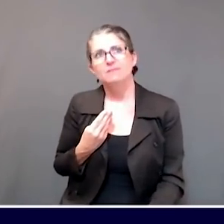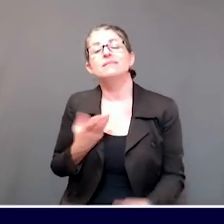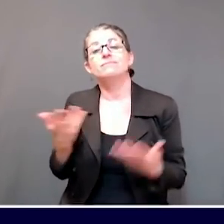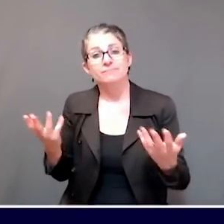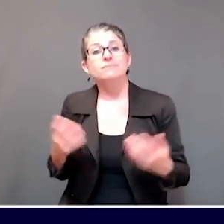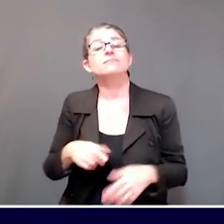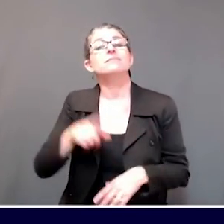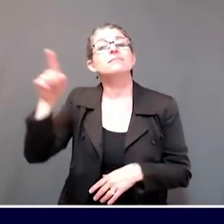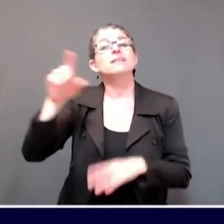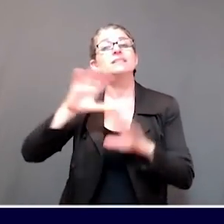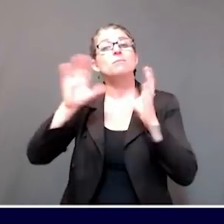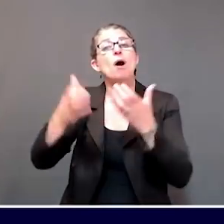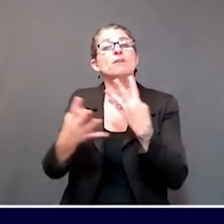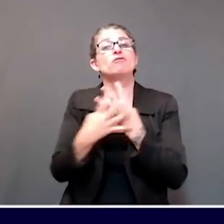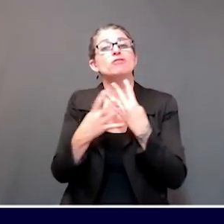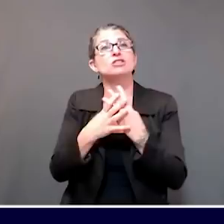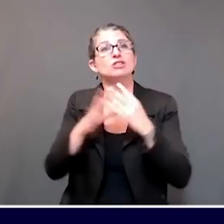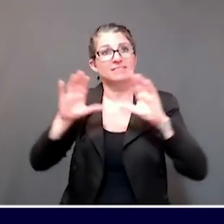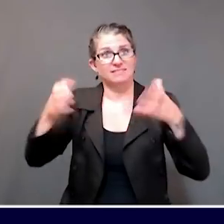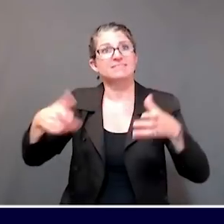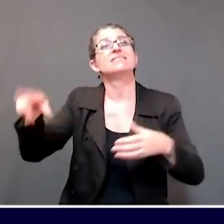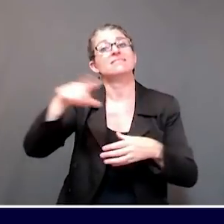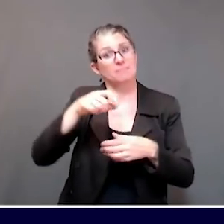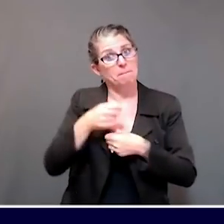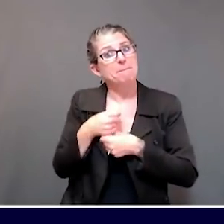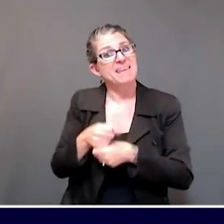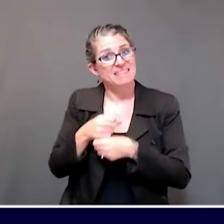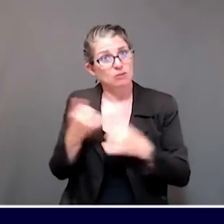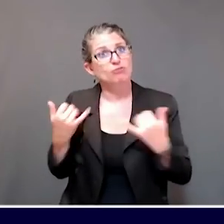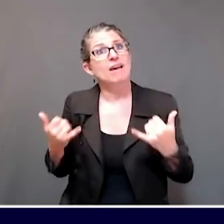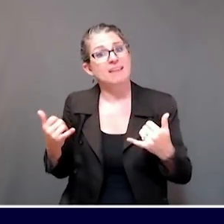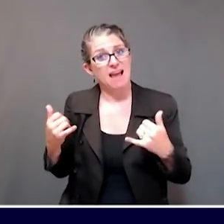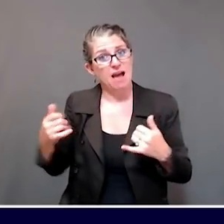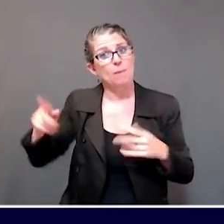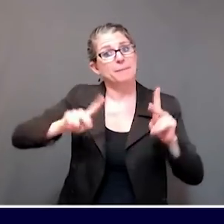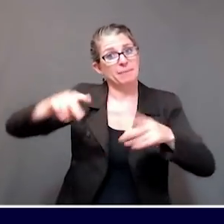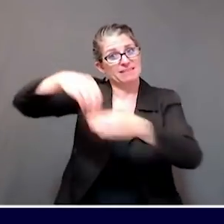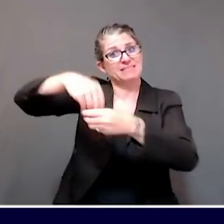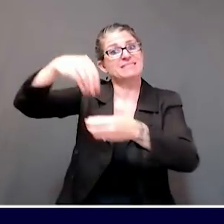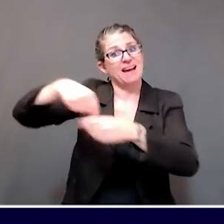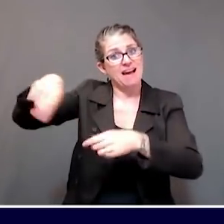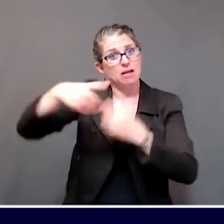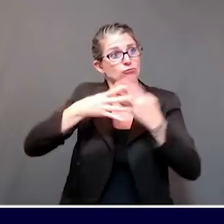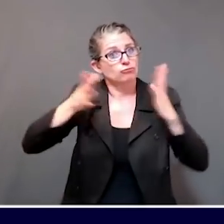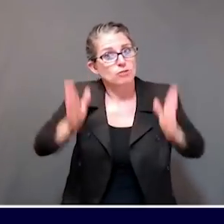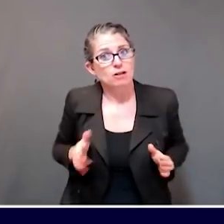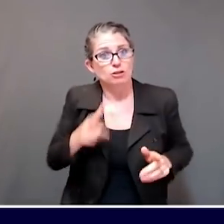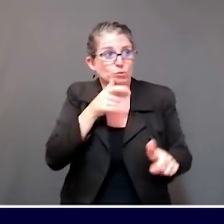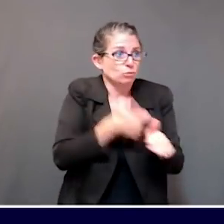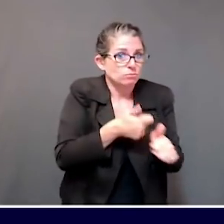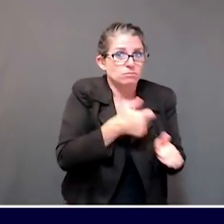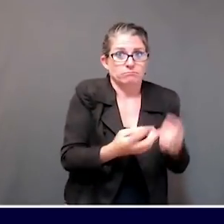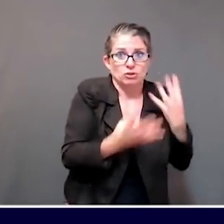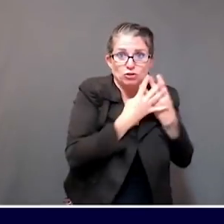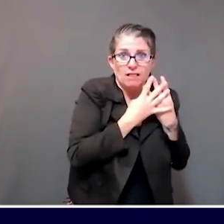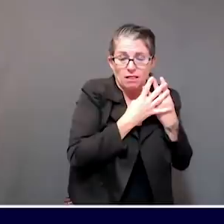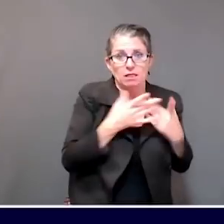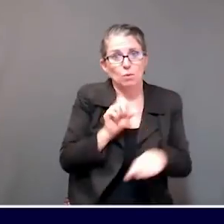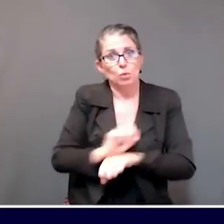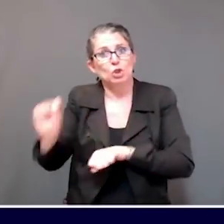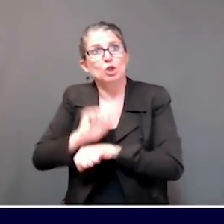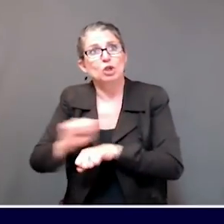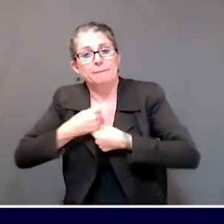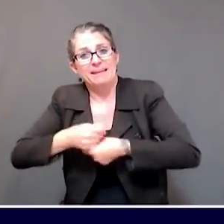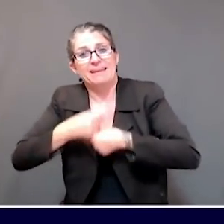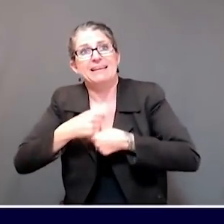making PPE to the tune of nearly 100,000 pieces of PPE that they've been providing to farm workers